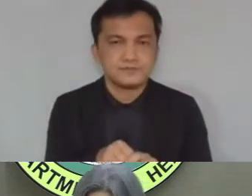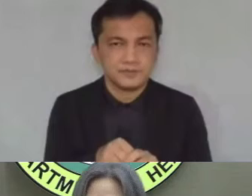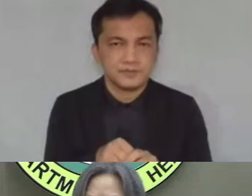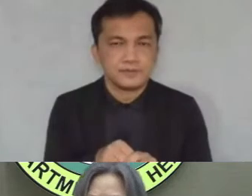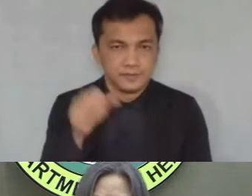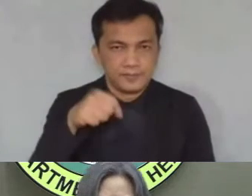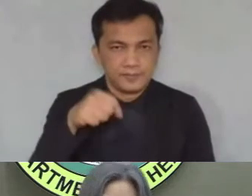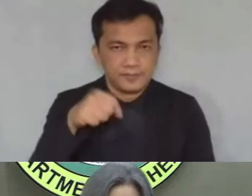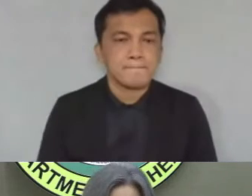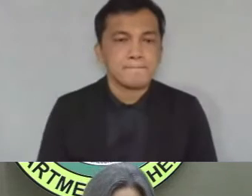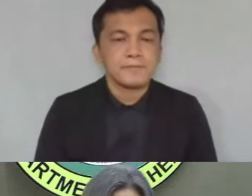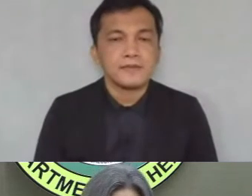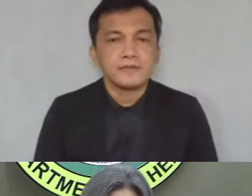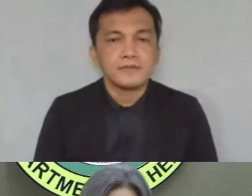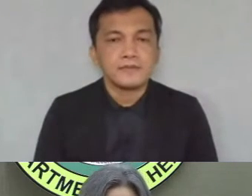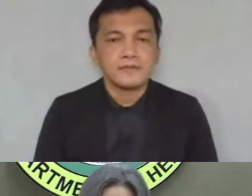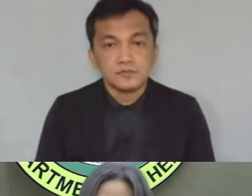already in the first reading.